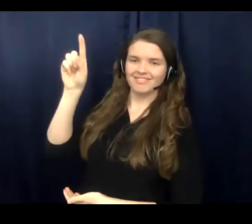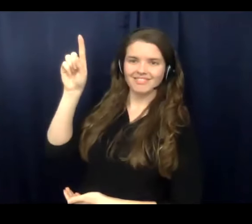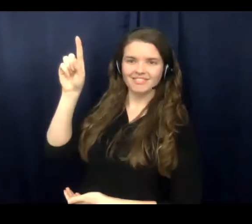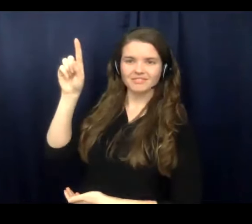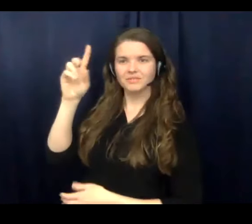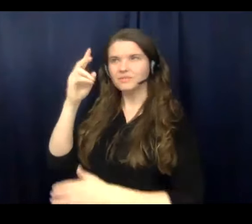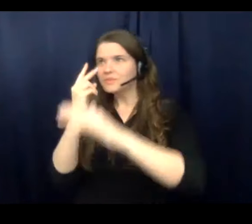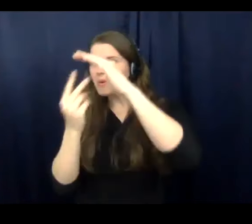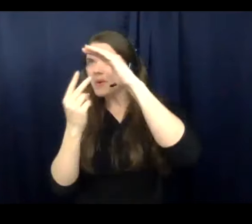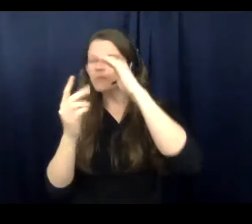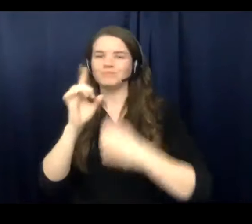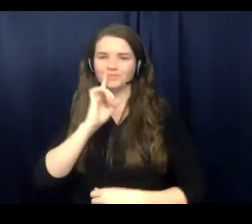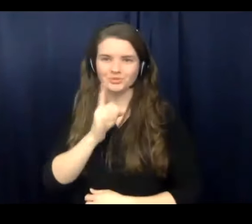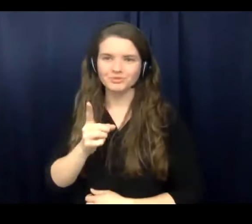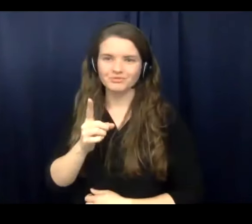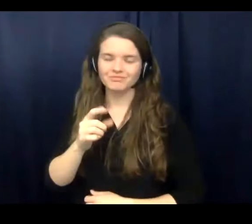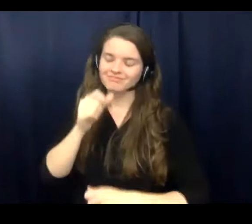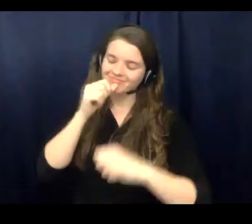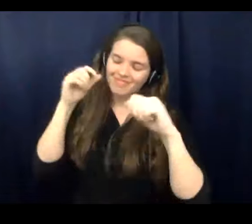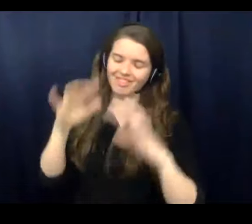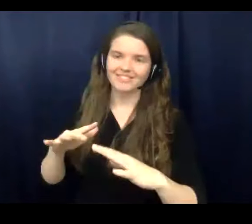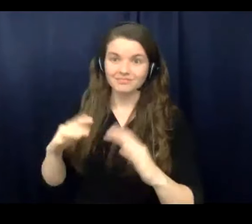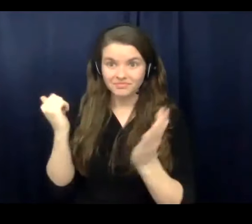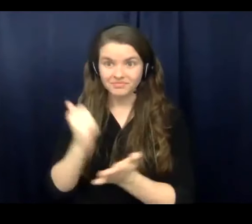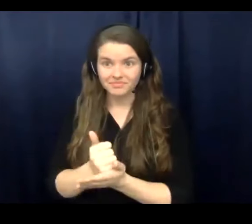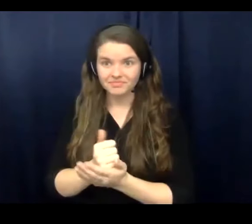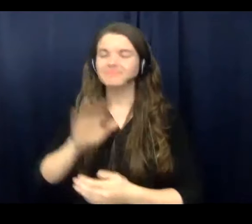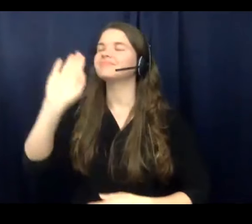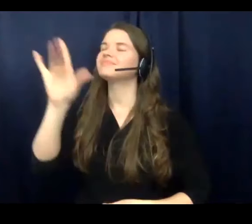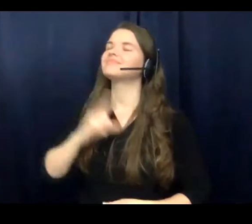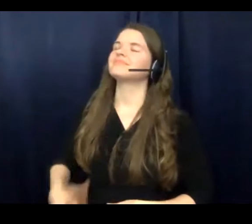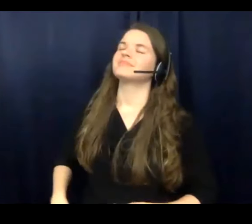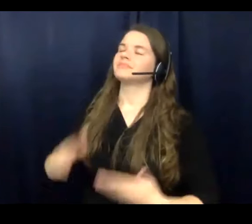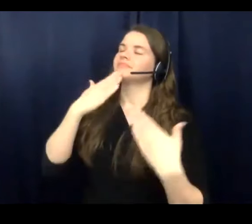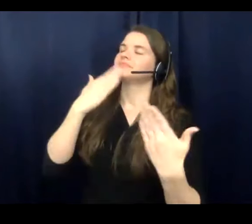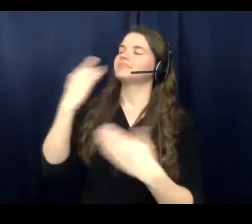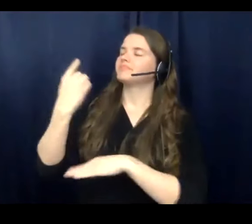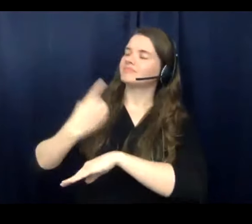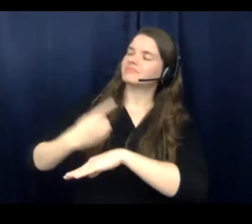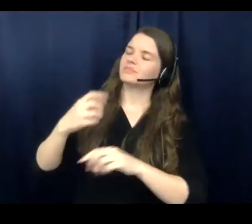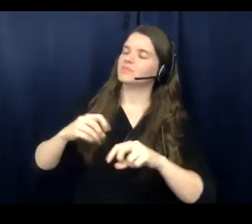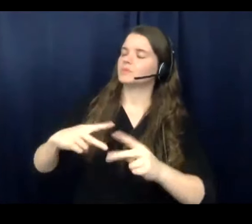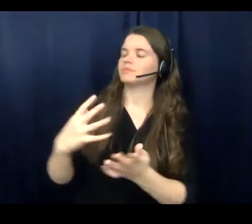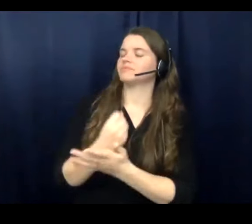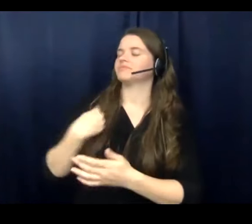have a blessed hope. Amen? So, Lord, we just thank you for this day and this opportunity for us to celebrate together, even if